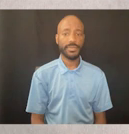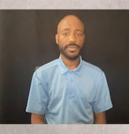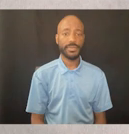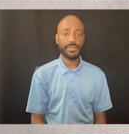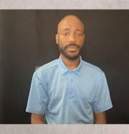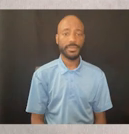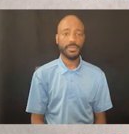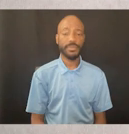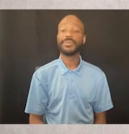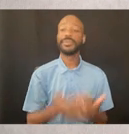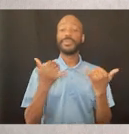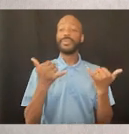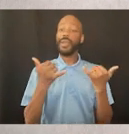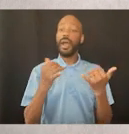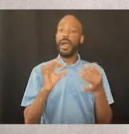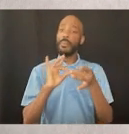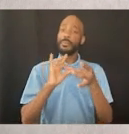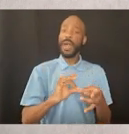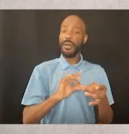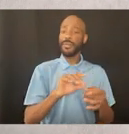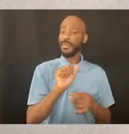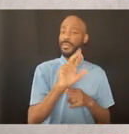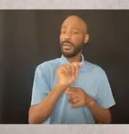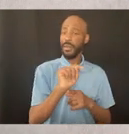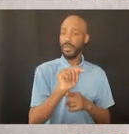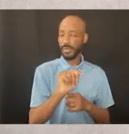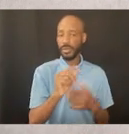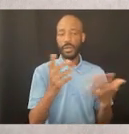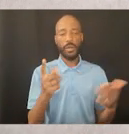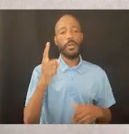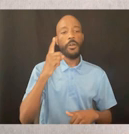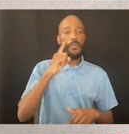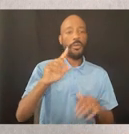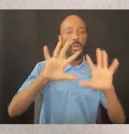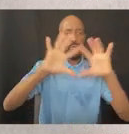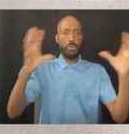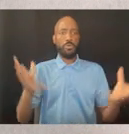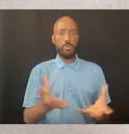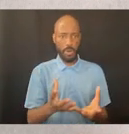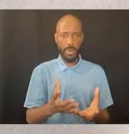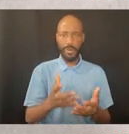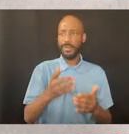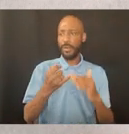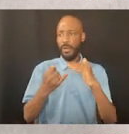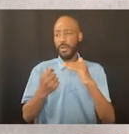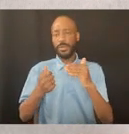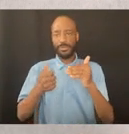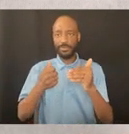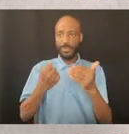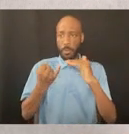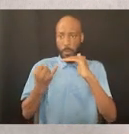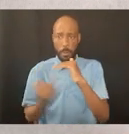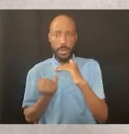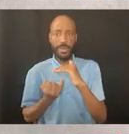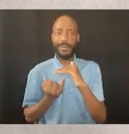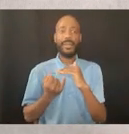So about the art. For the majority of the world, the notion of quarantine was something apart from modern life until